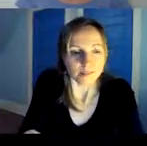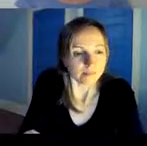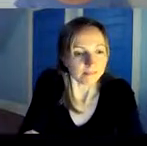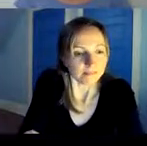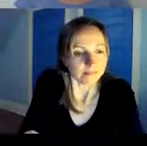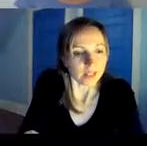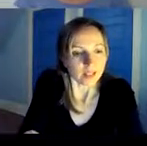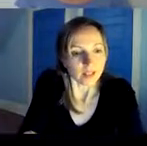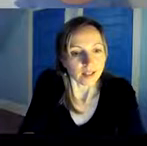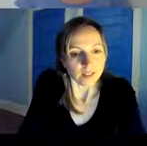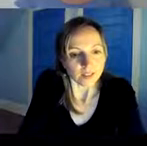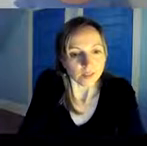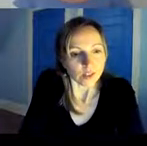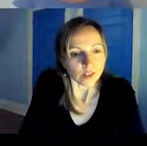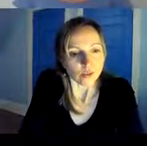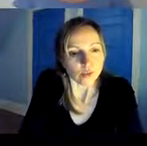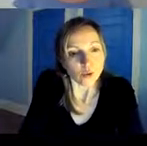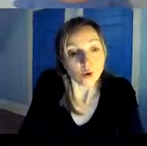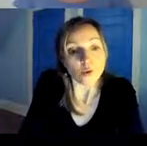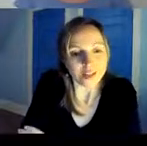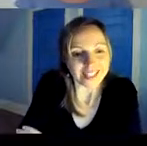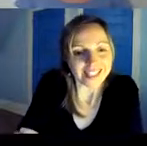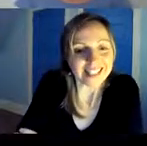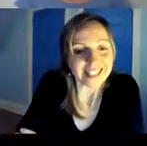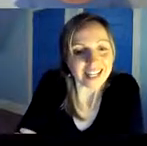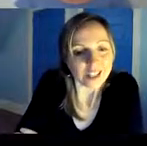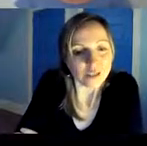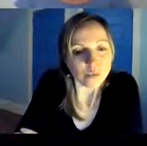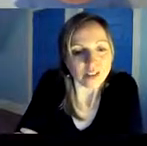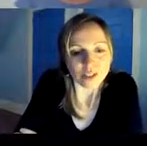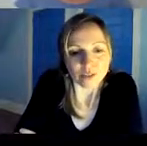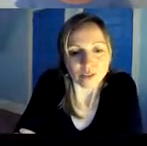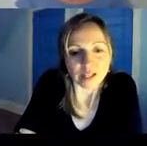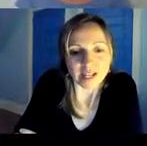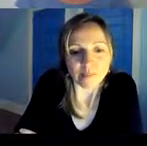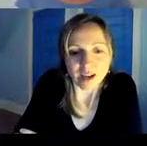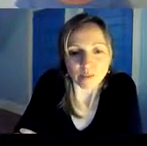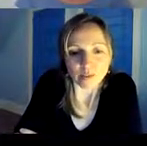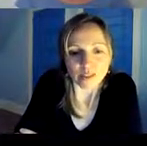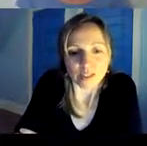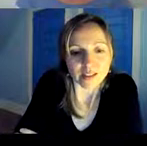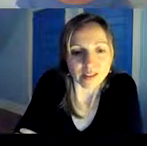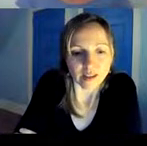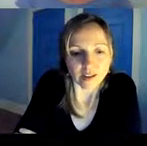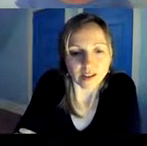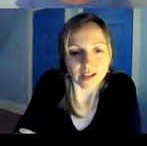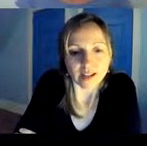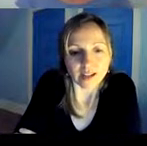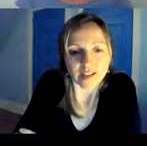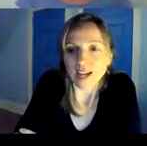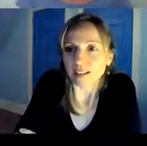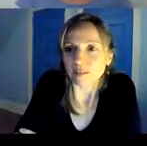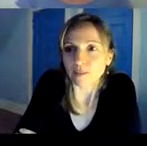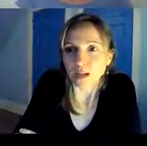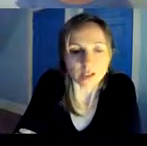yard? Definitely once you know what it is, you want to, again, map out the area